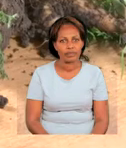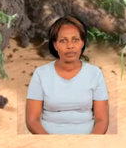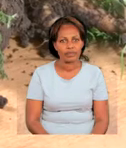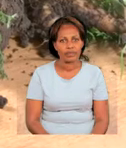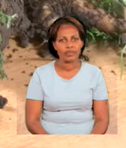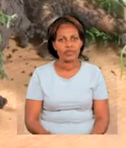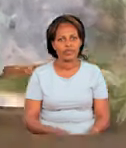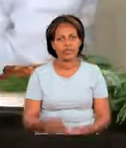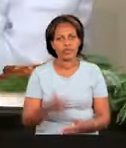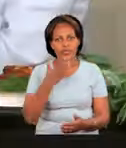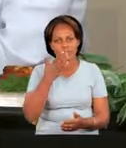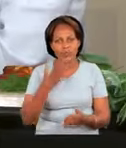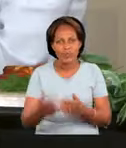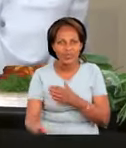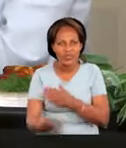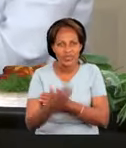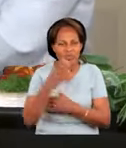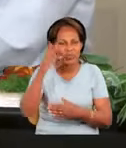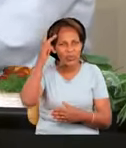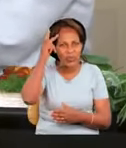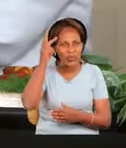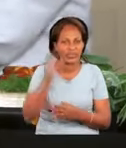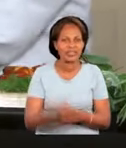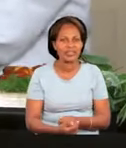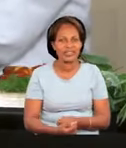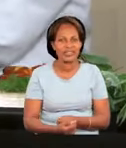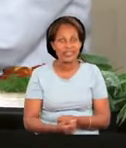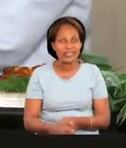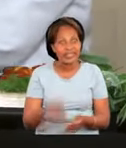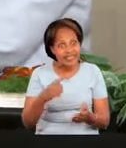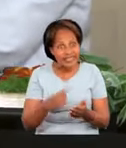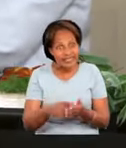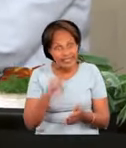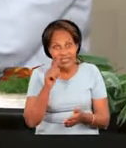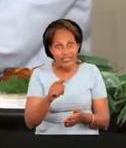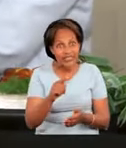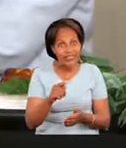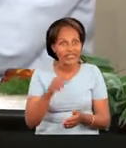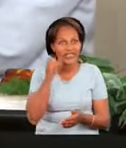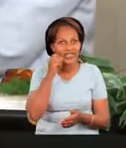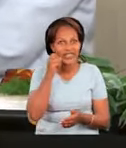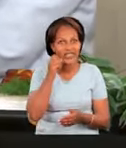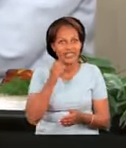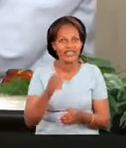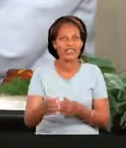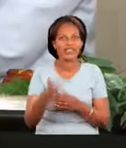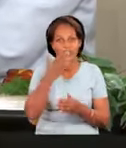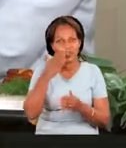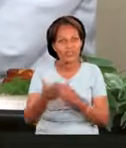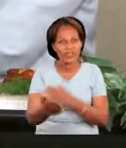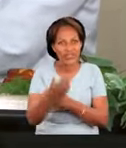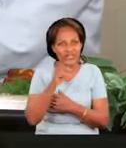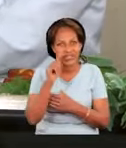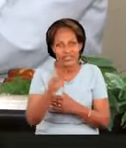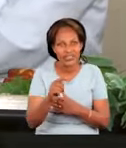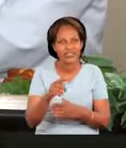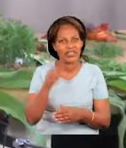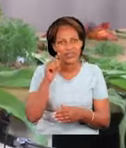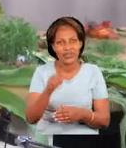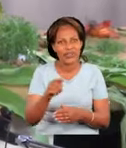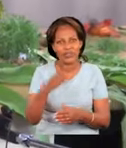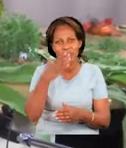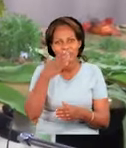Good morning, Prof. Oh, that's you, Soliana. Good morning, yourself. You are a good